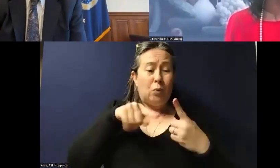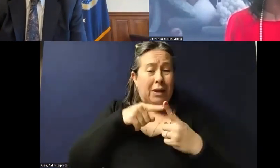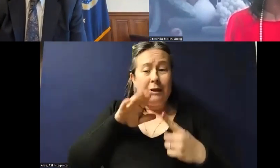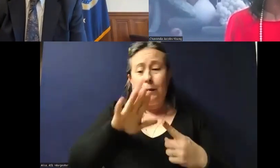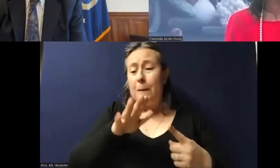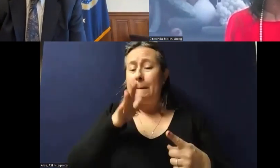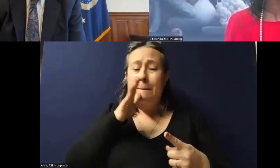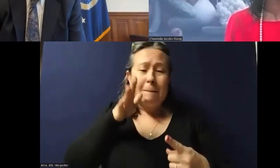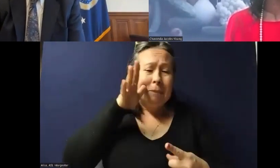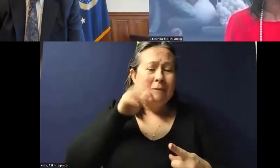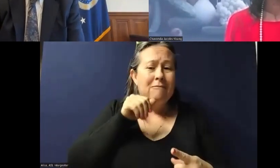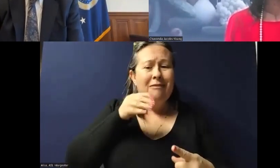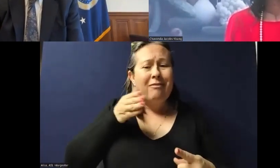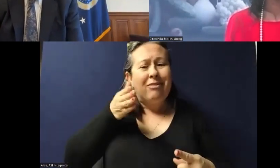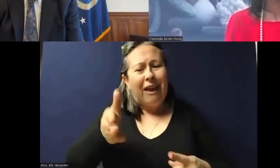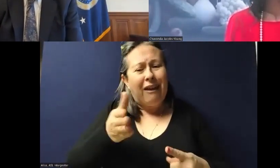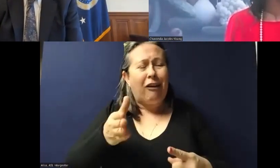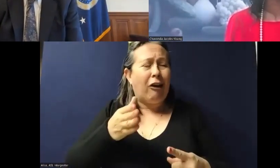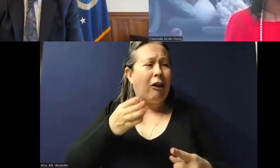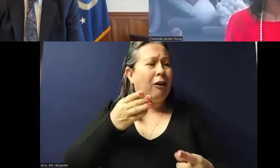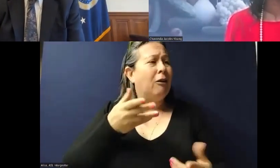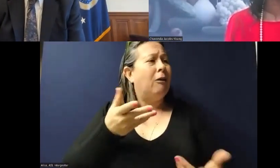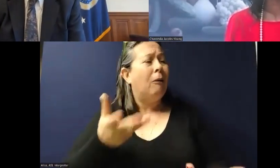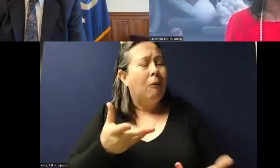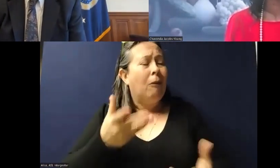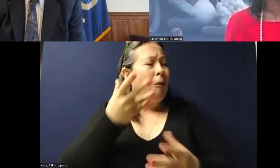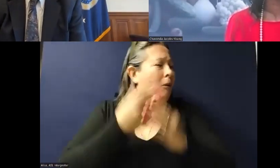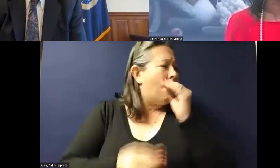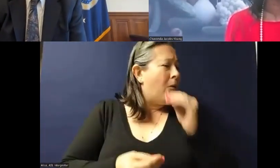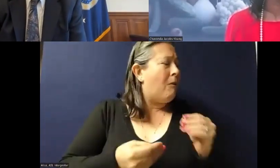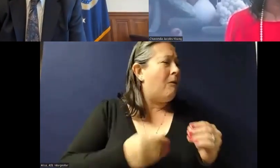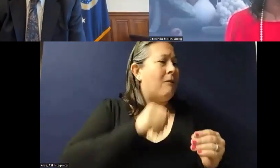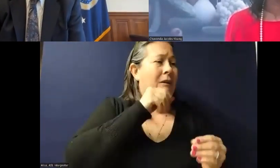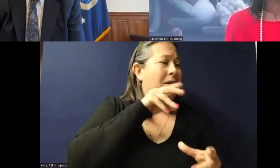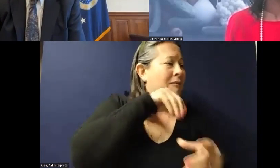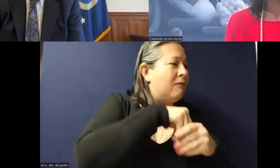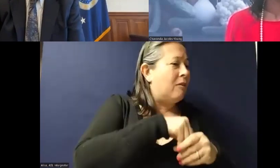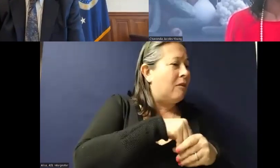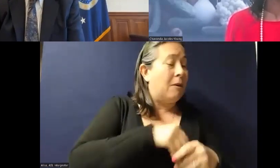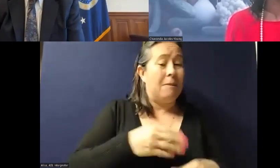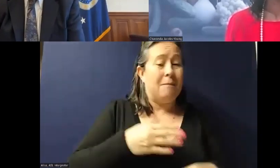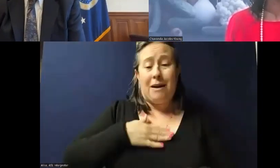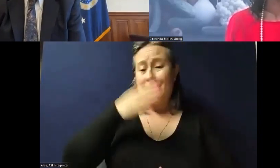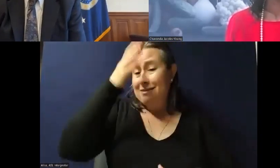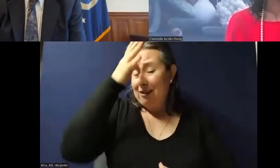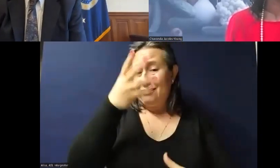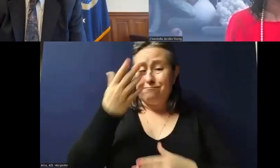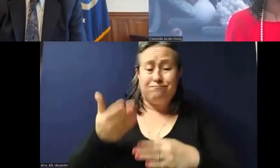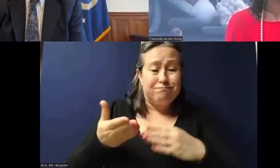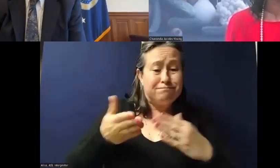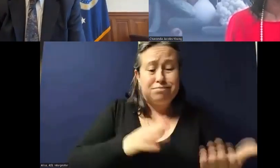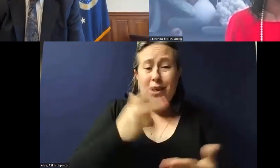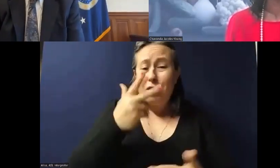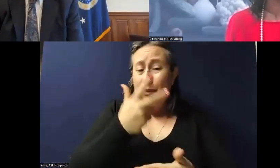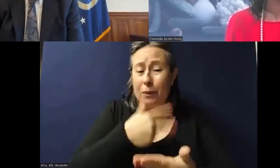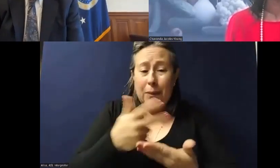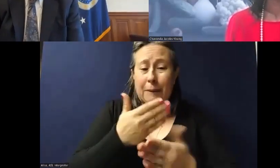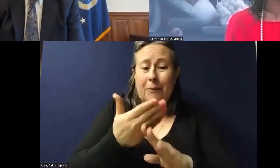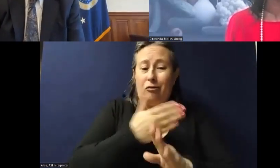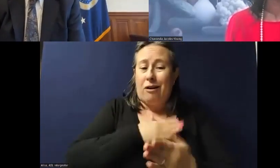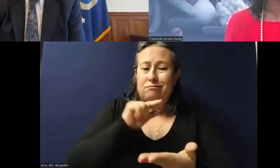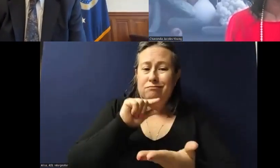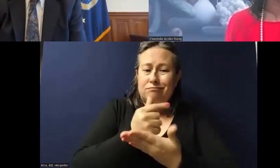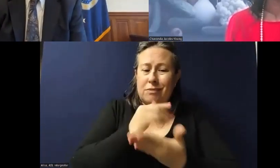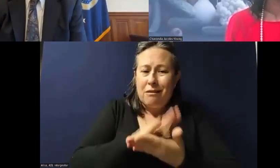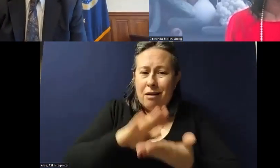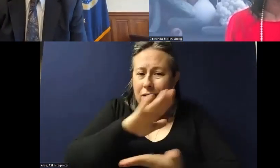and your dad's not there to see you college graduation ceremony. My dad died 3 weeks before I graduated from college, or your